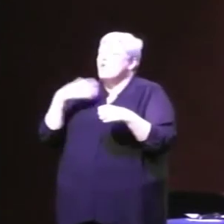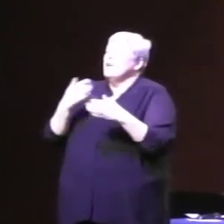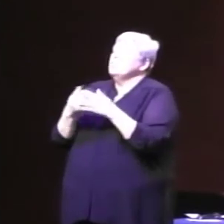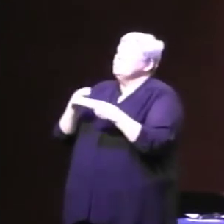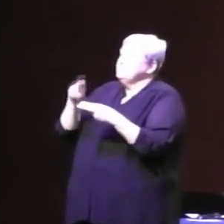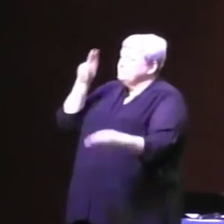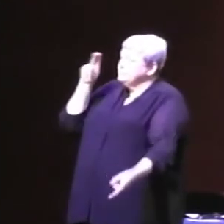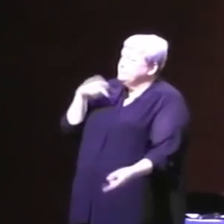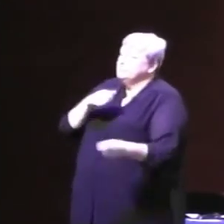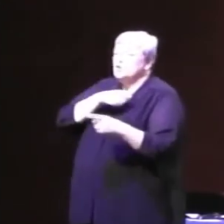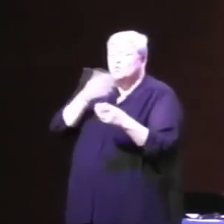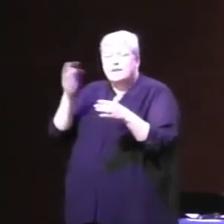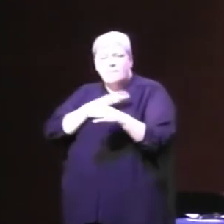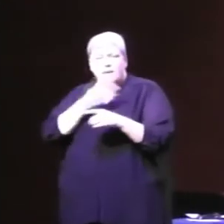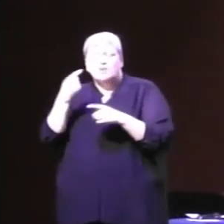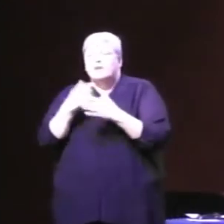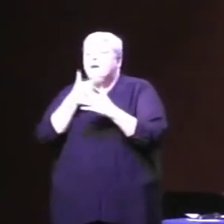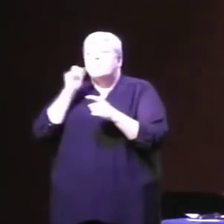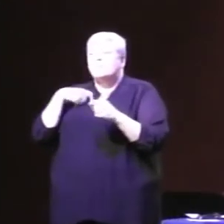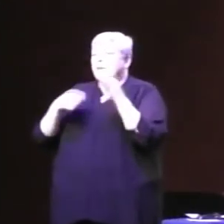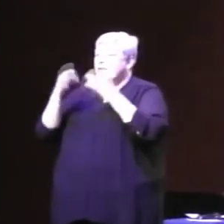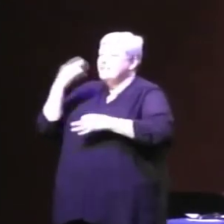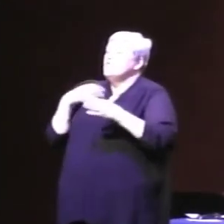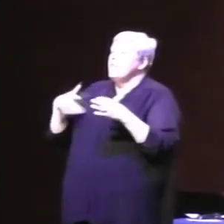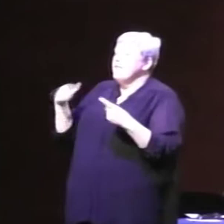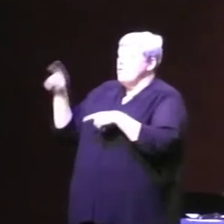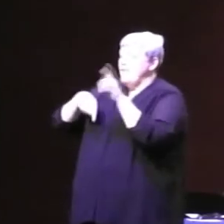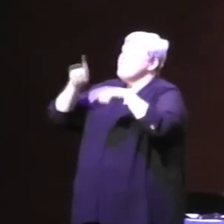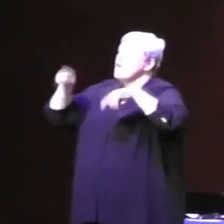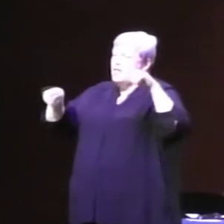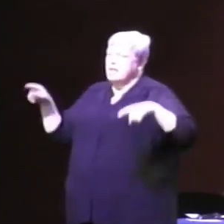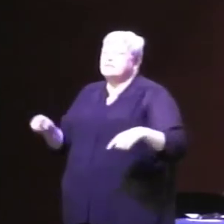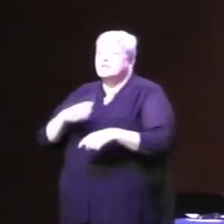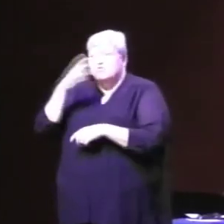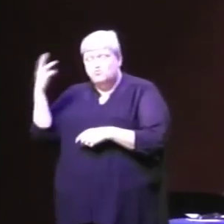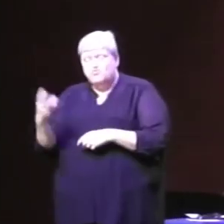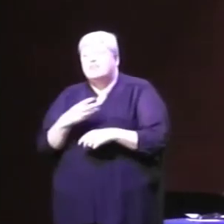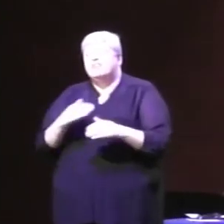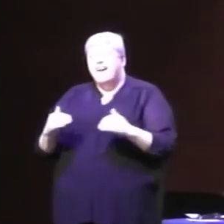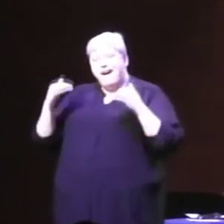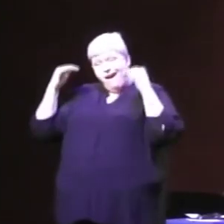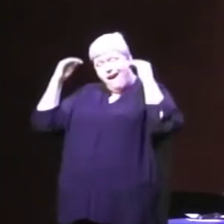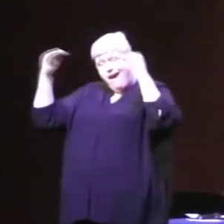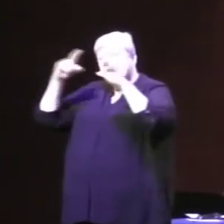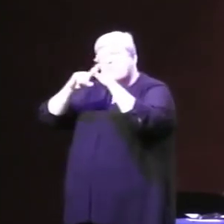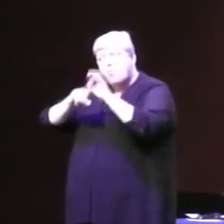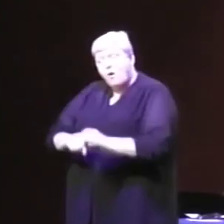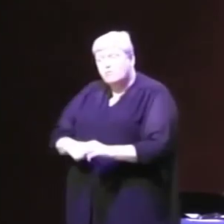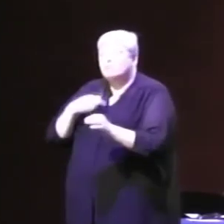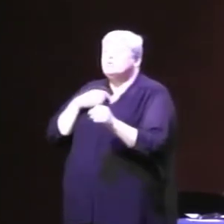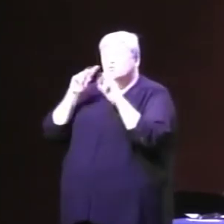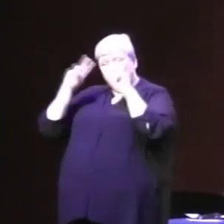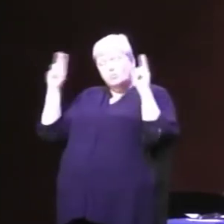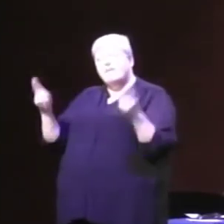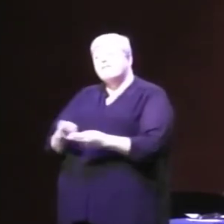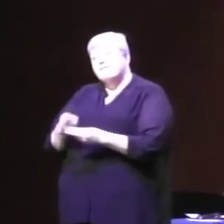our participation in public and political life at all levels, free high-quality universal childcare that is publicly funded and